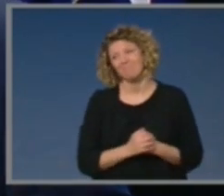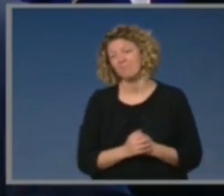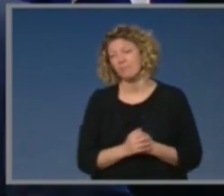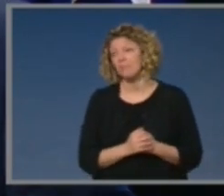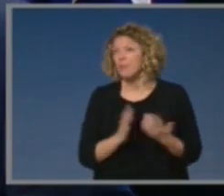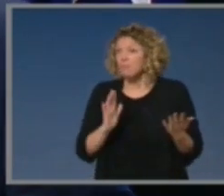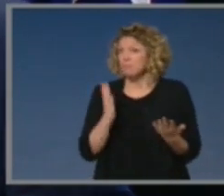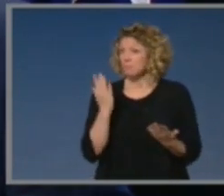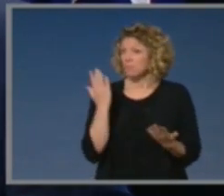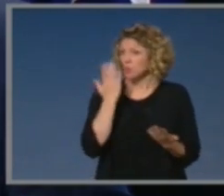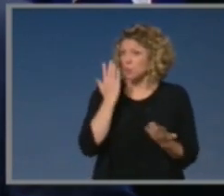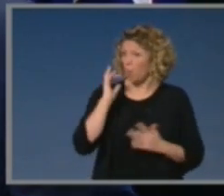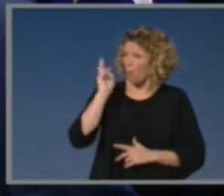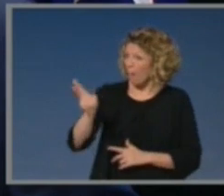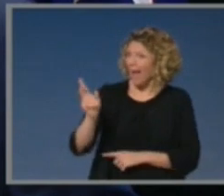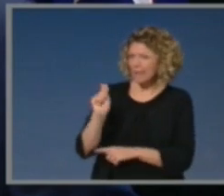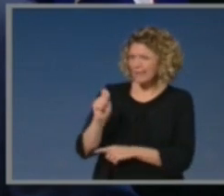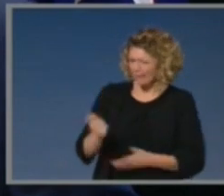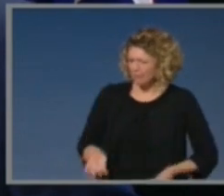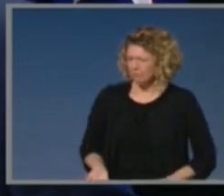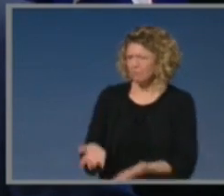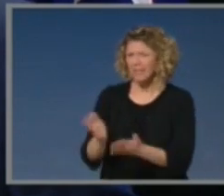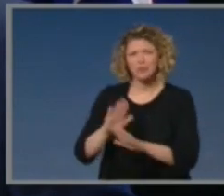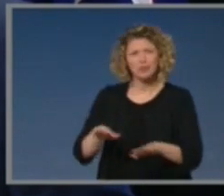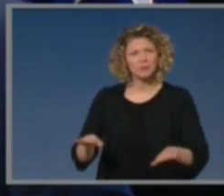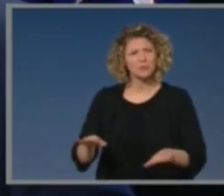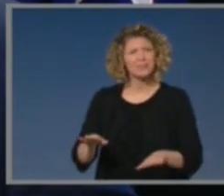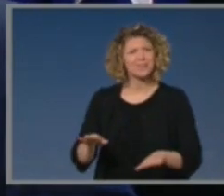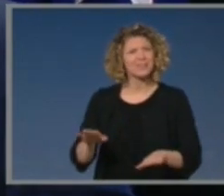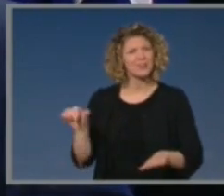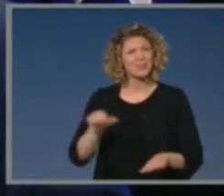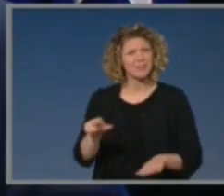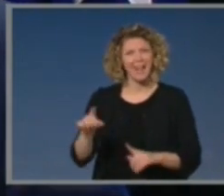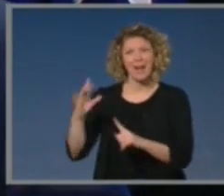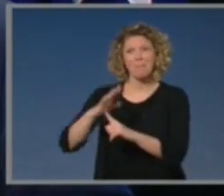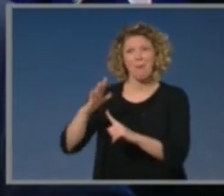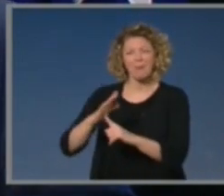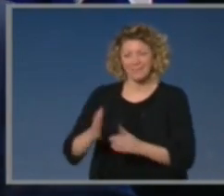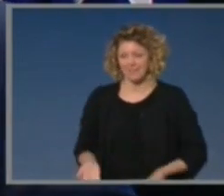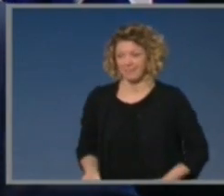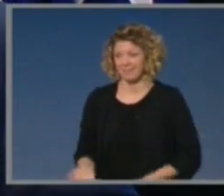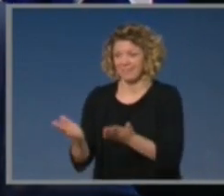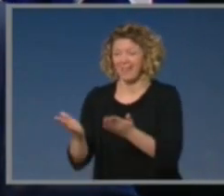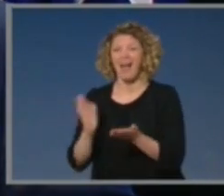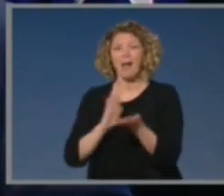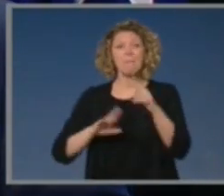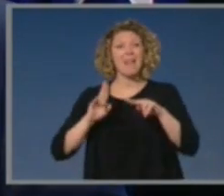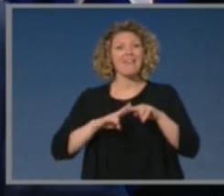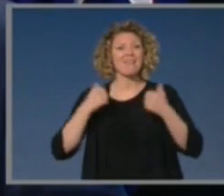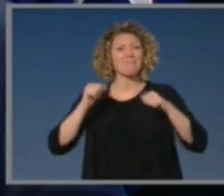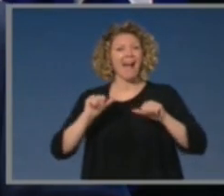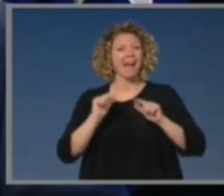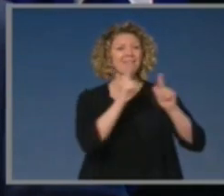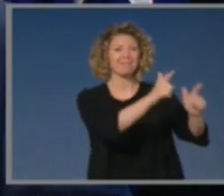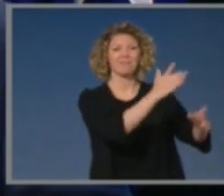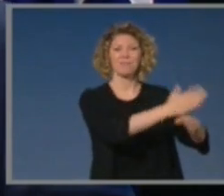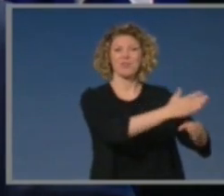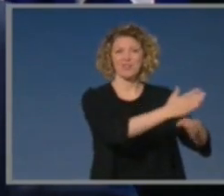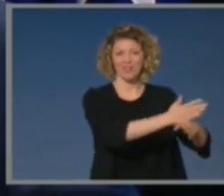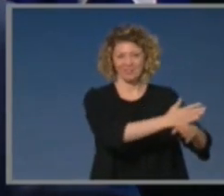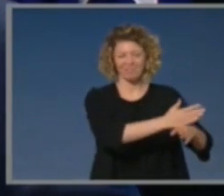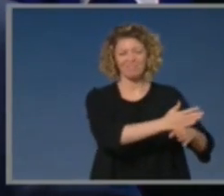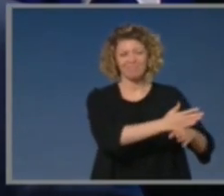and that's always been the case. It's also important because it frees up the workforce to go back to work, and women are some of the most